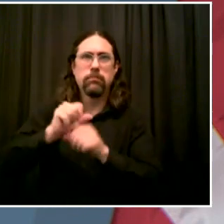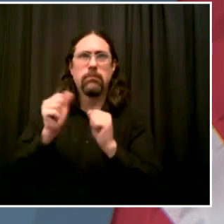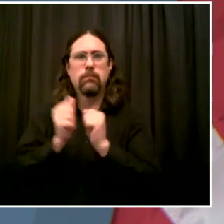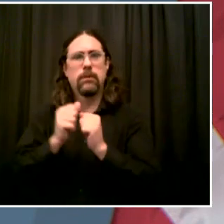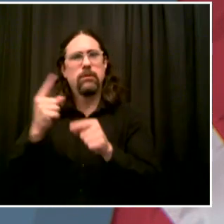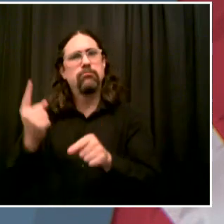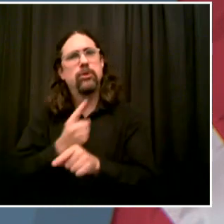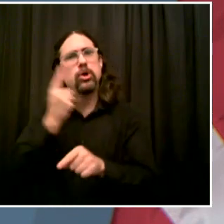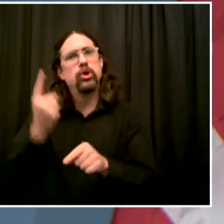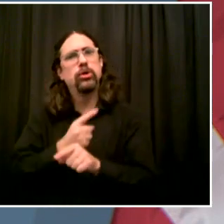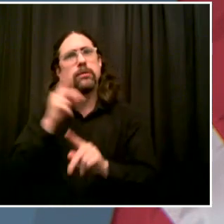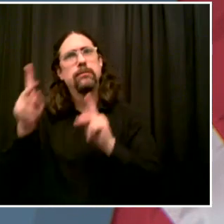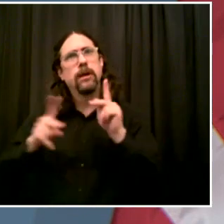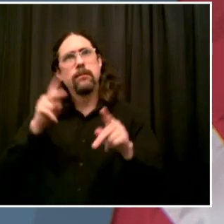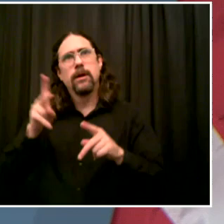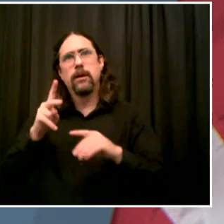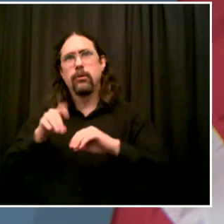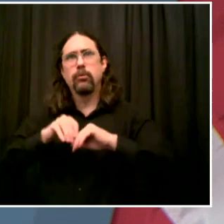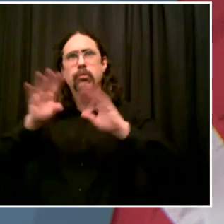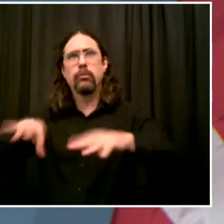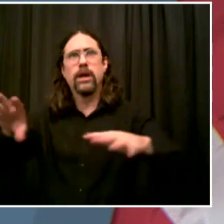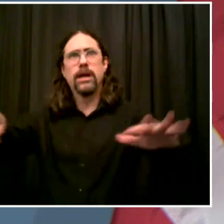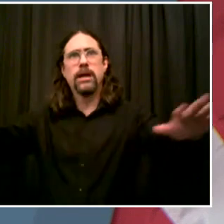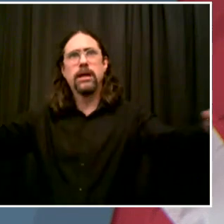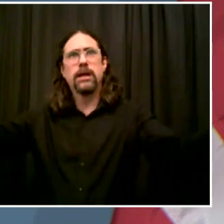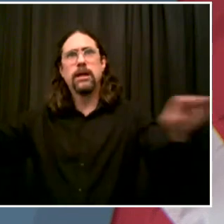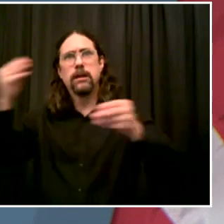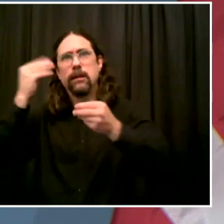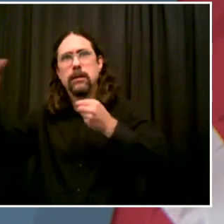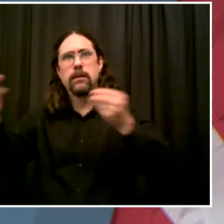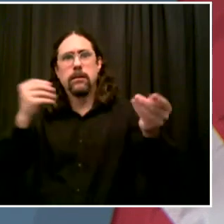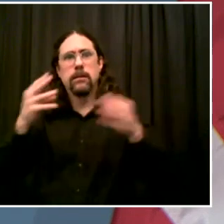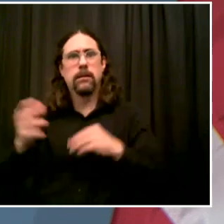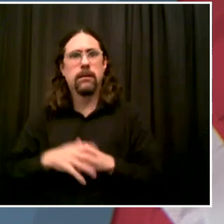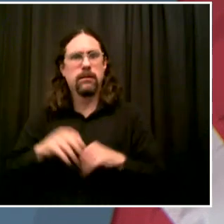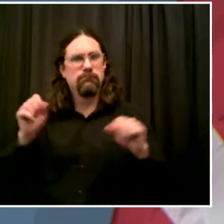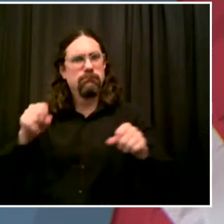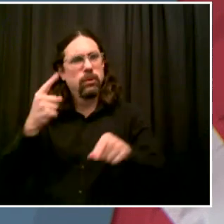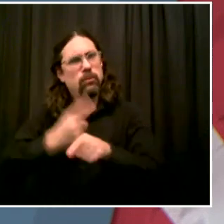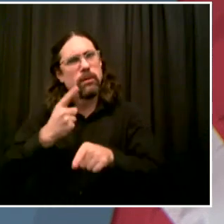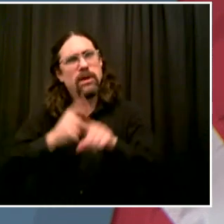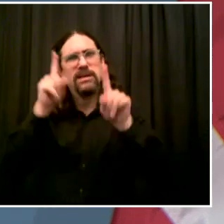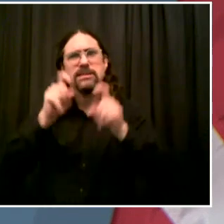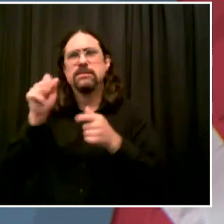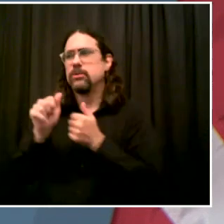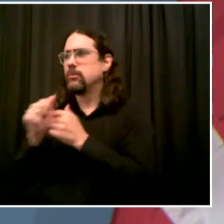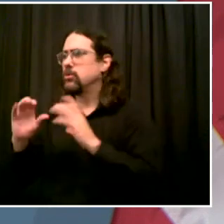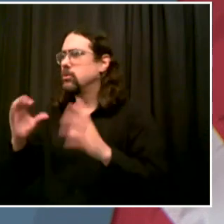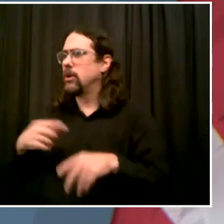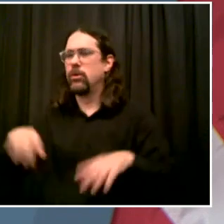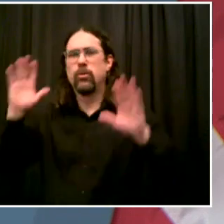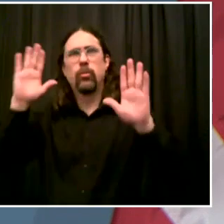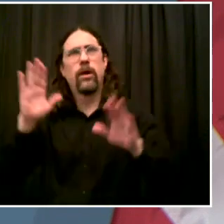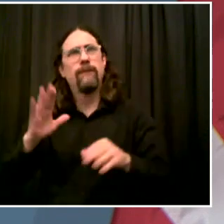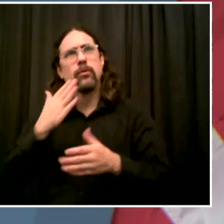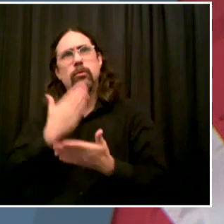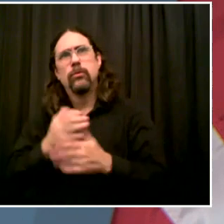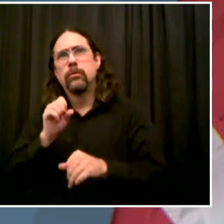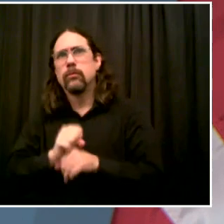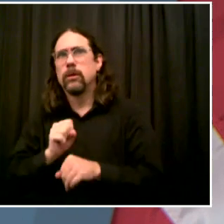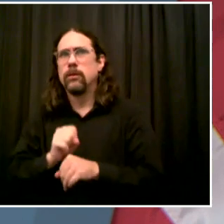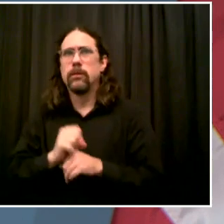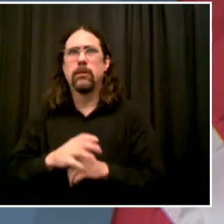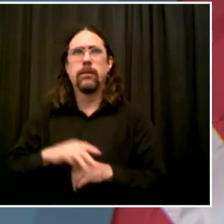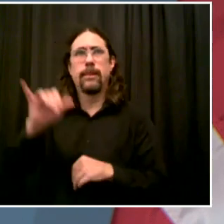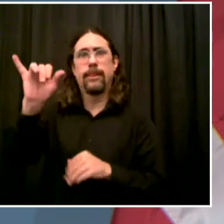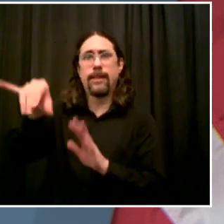test at over 200 sites throughout the city. And it was just it was just energizing. And this